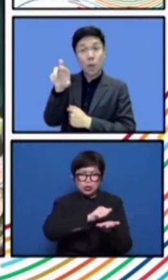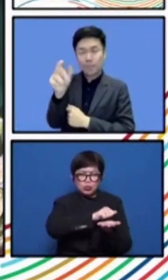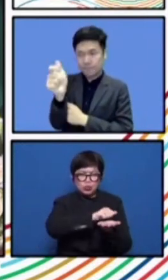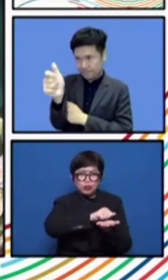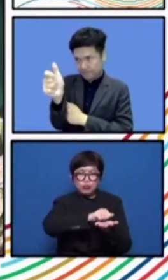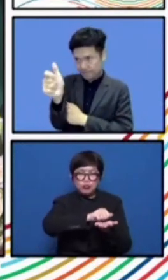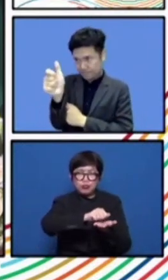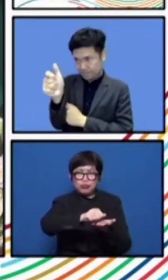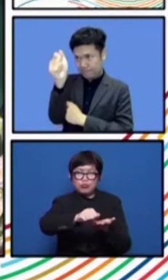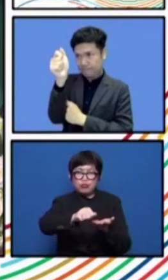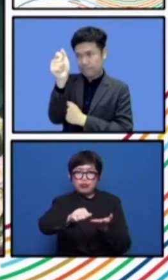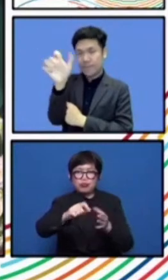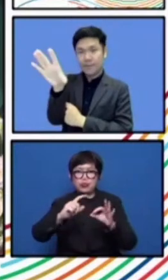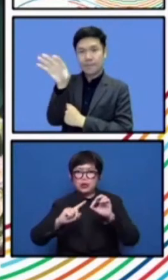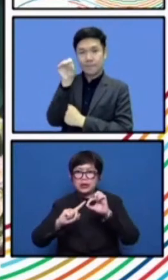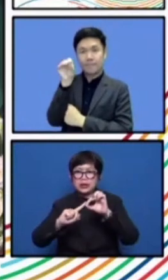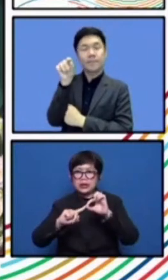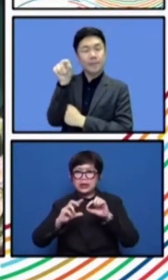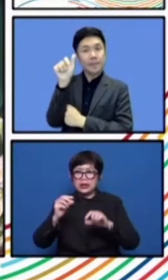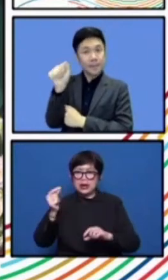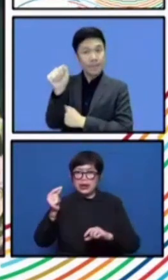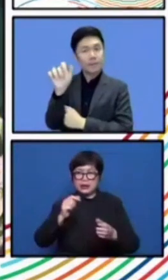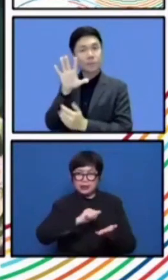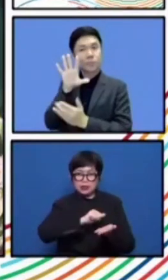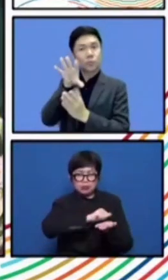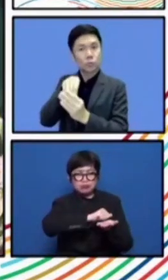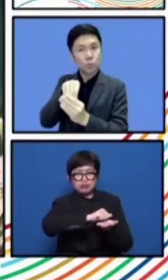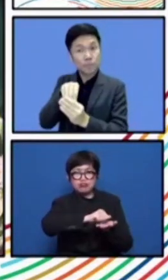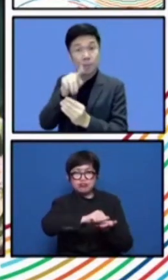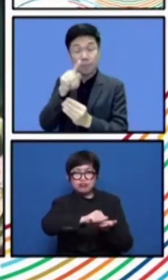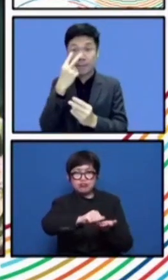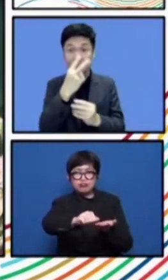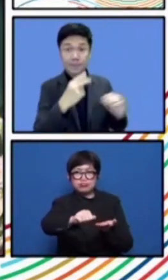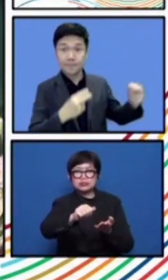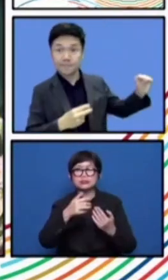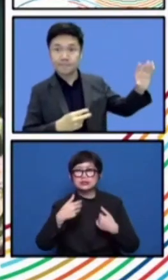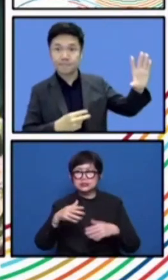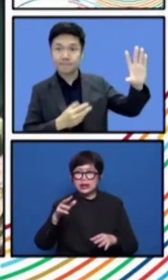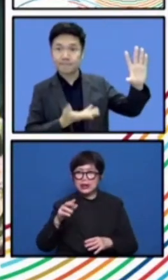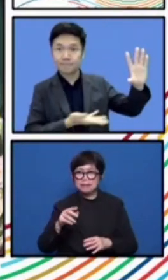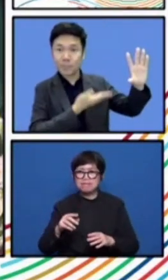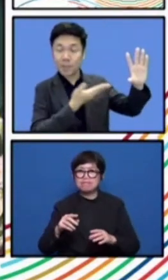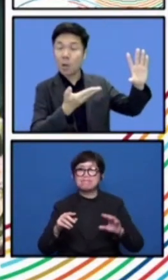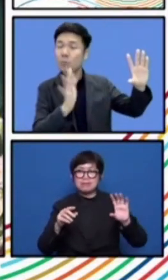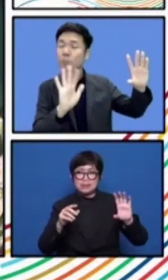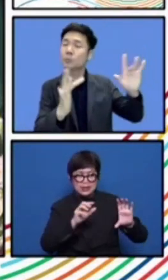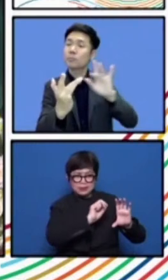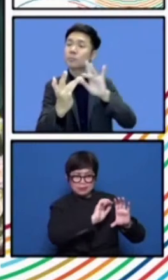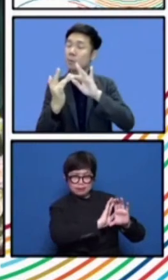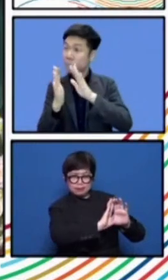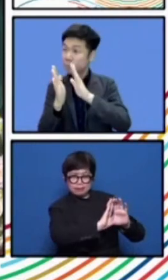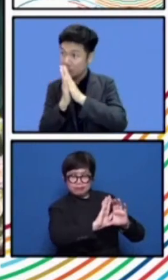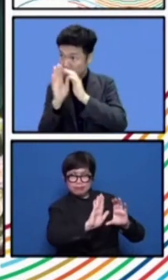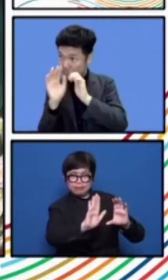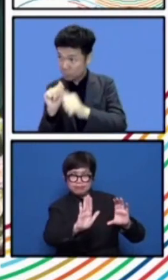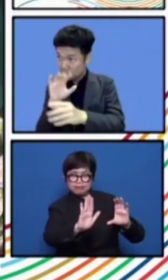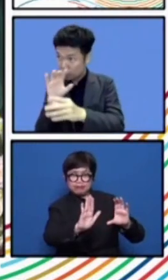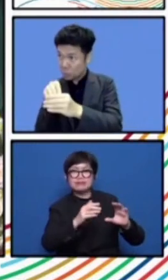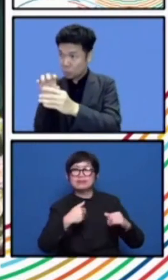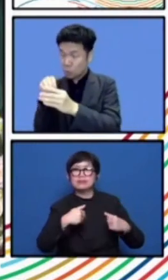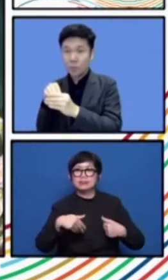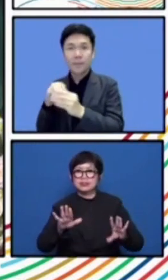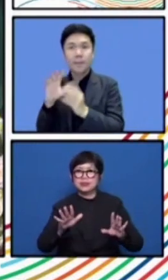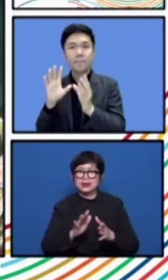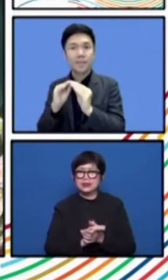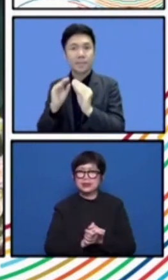on the screens and I hope it will be displayed soon or consult Eliza officer for this purpose now as for